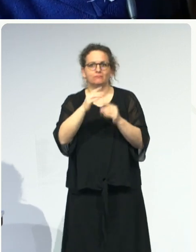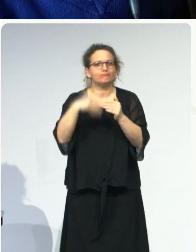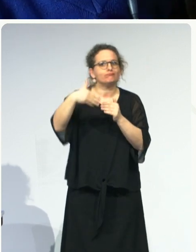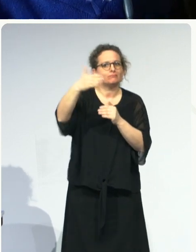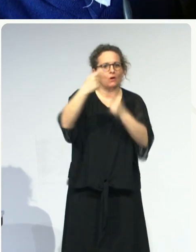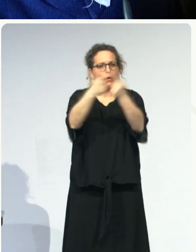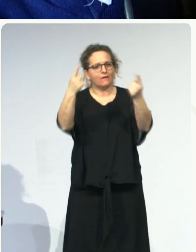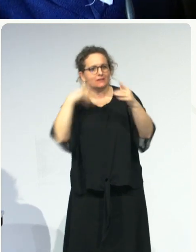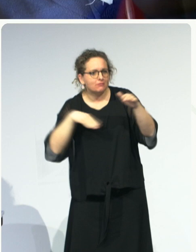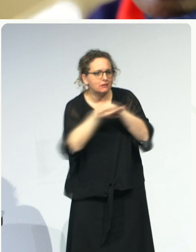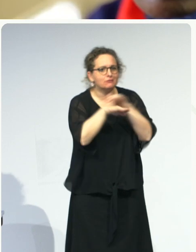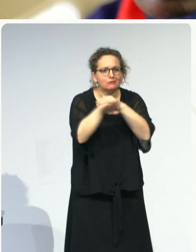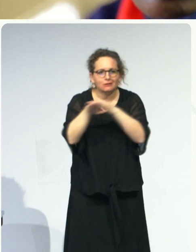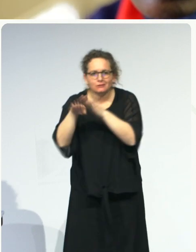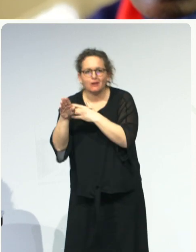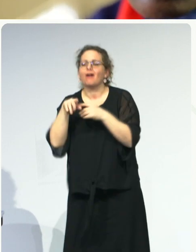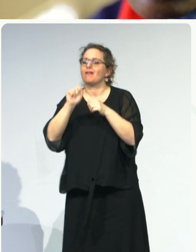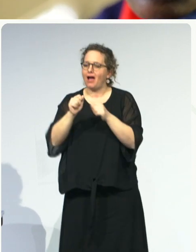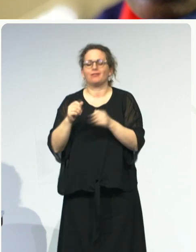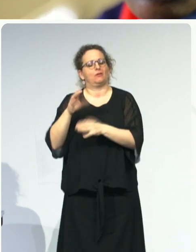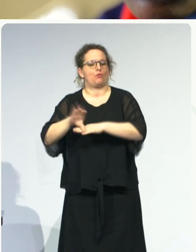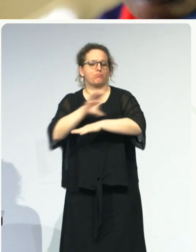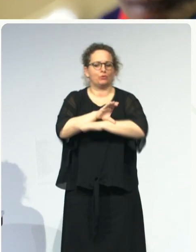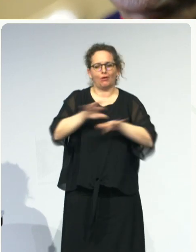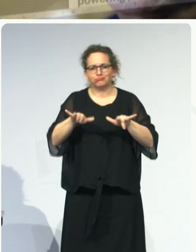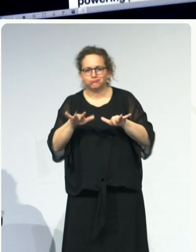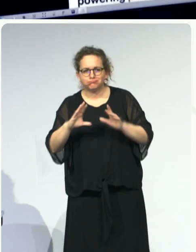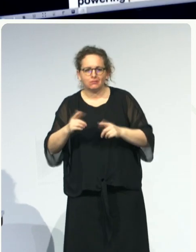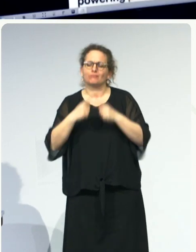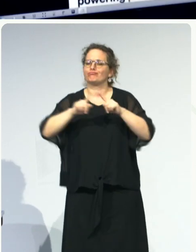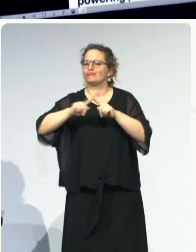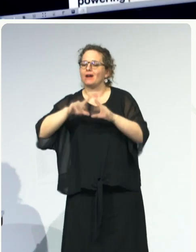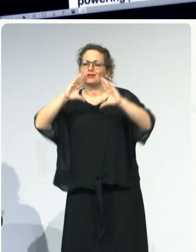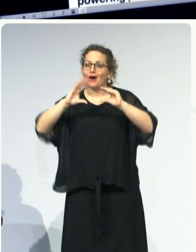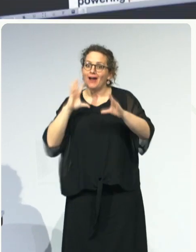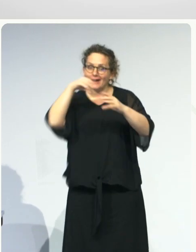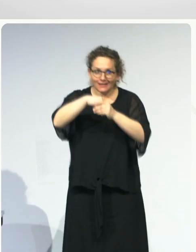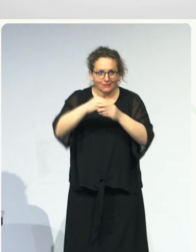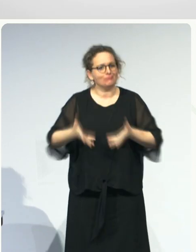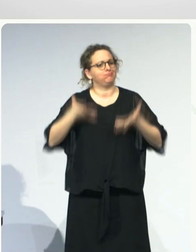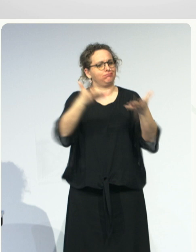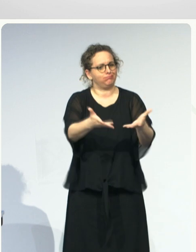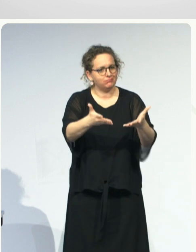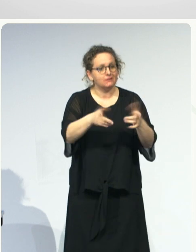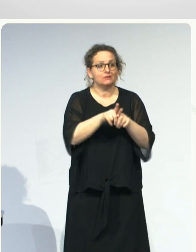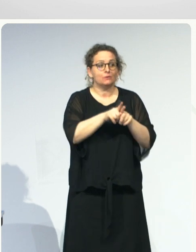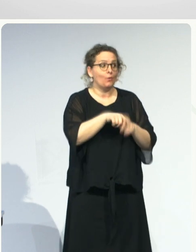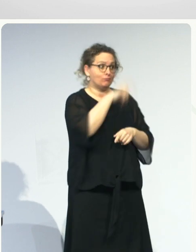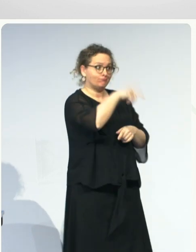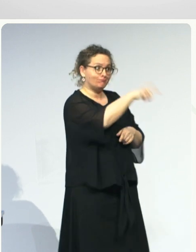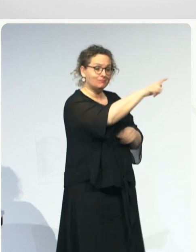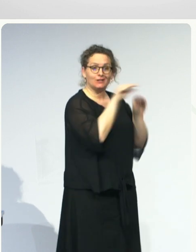technology computer labs, including PCs and software, and provides training for teachers and students.